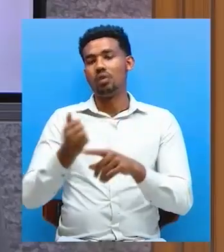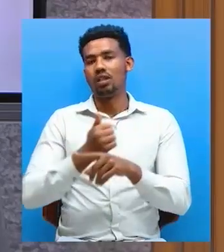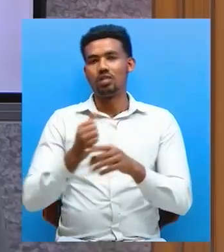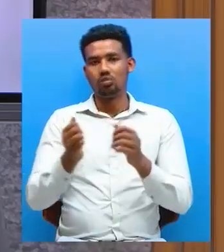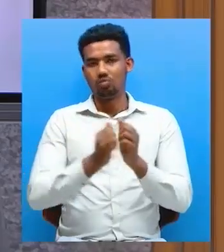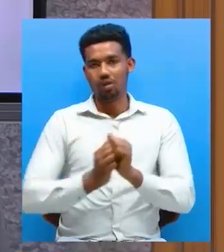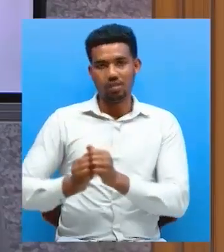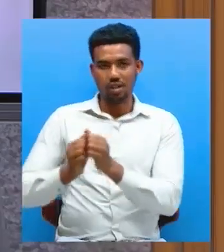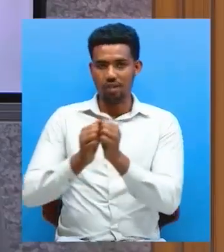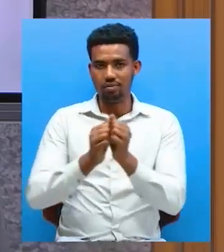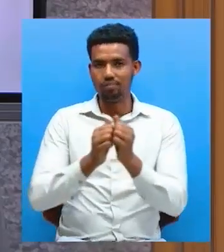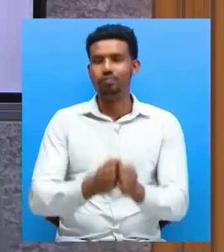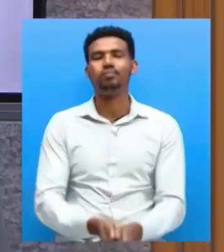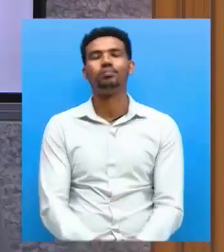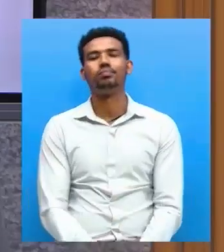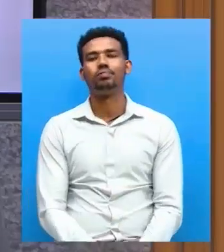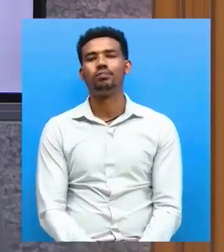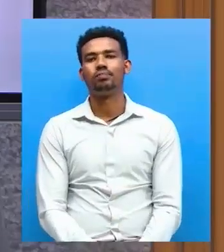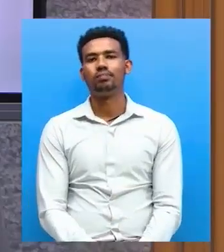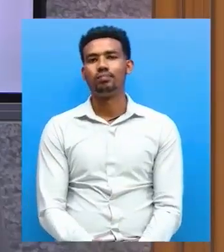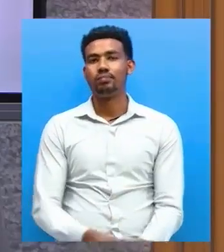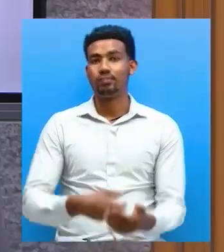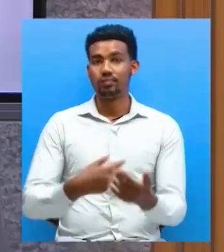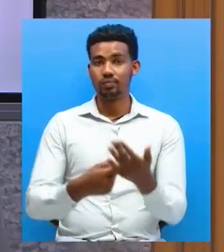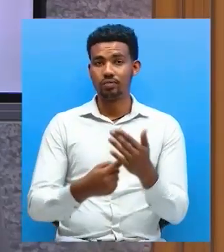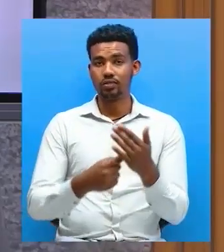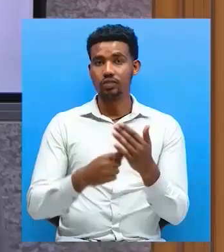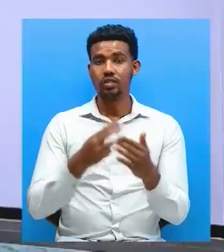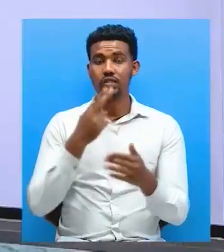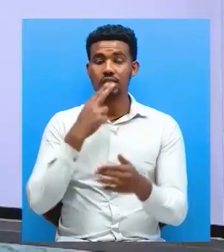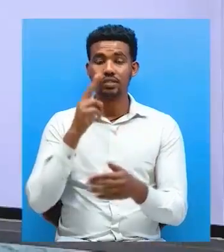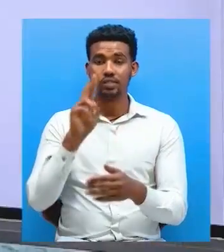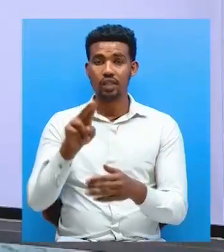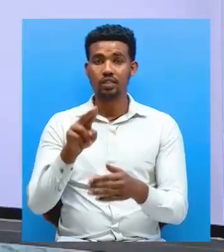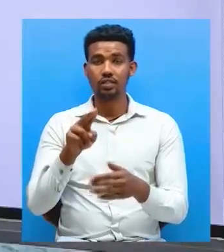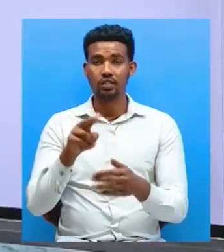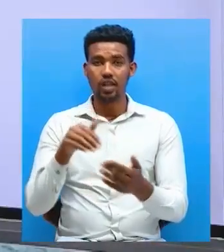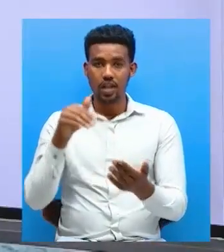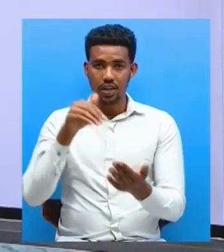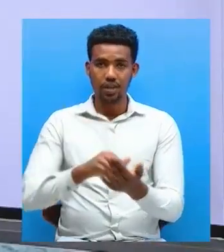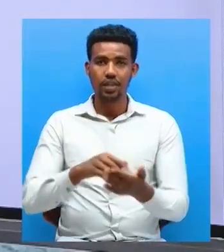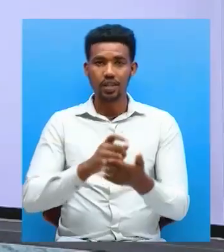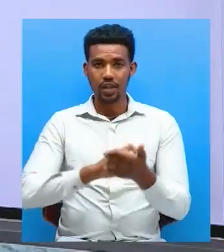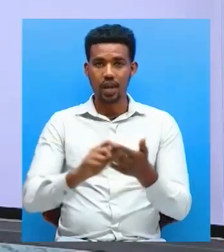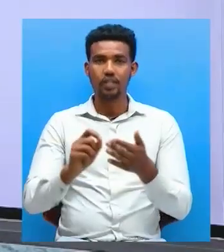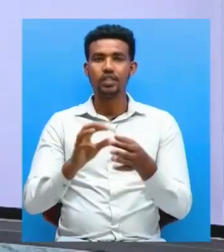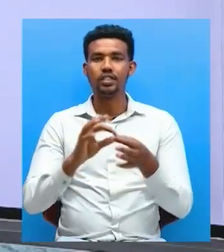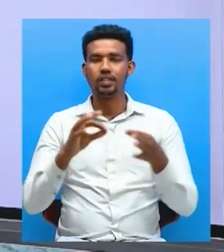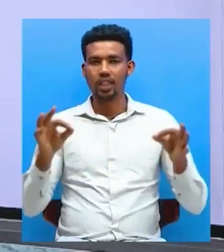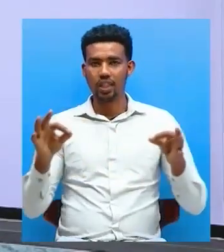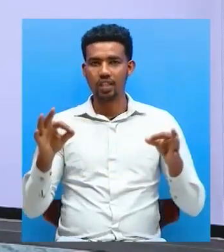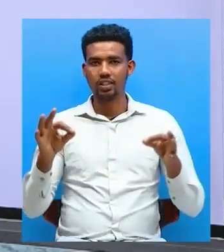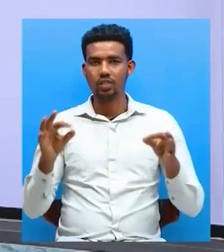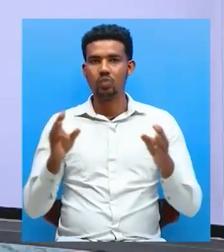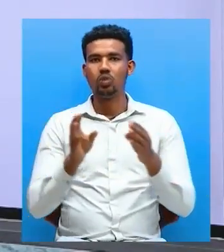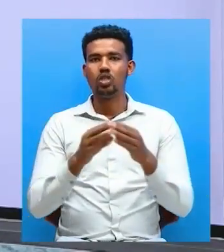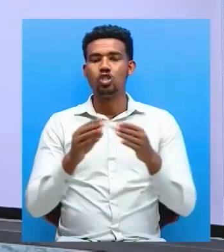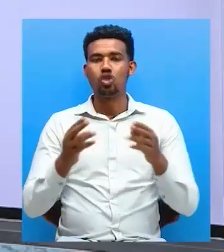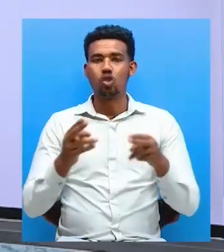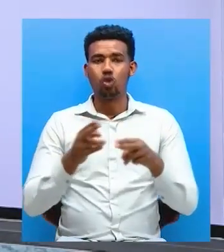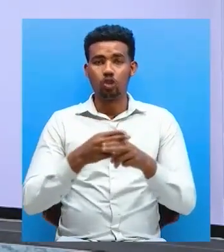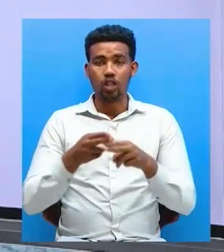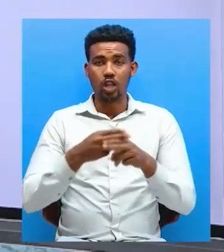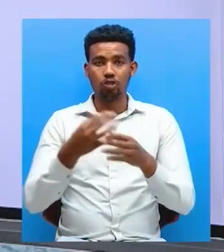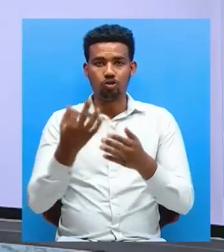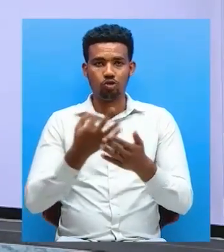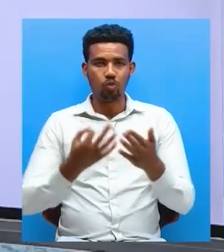together. So here is your instruction. Rewrite the sentence with contracted form of